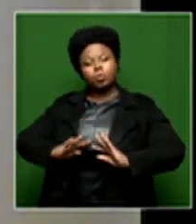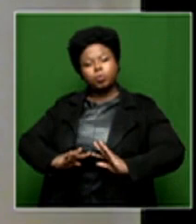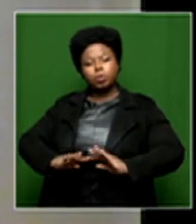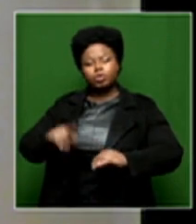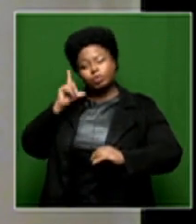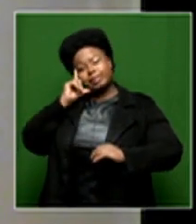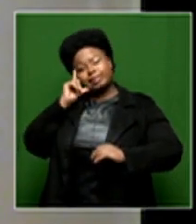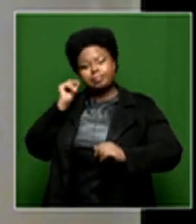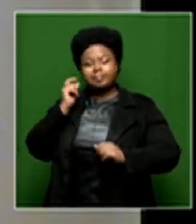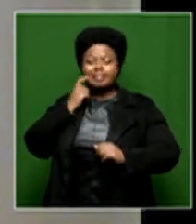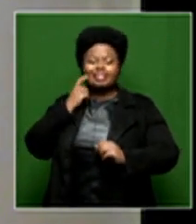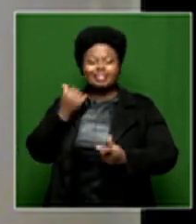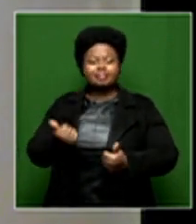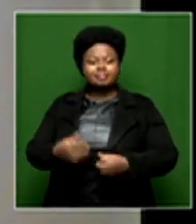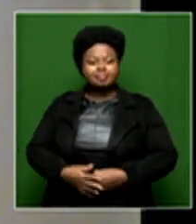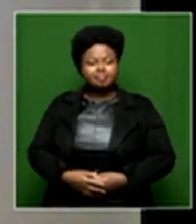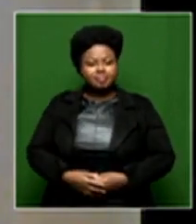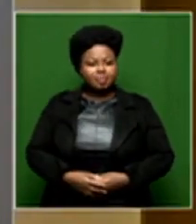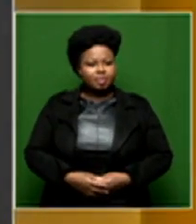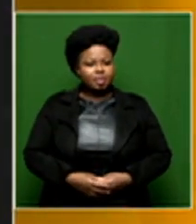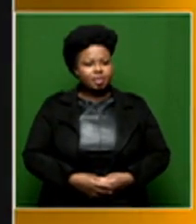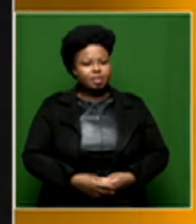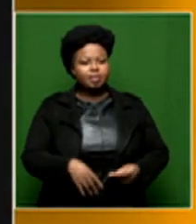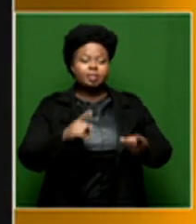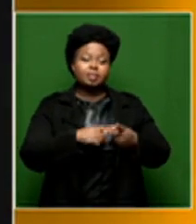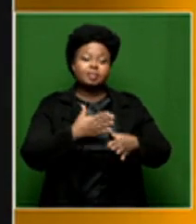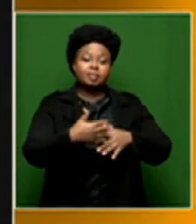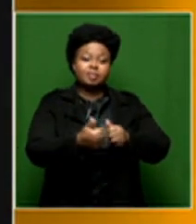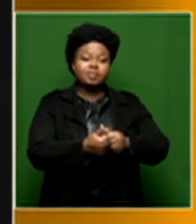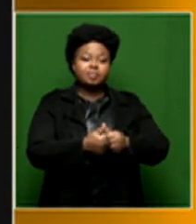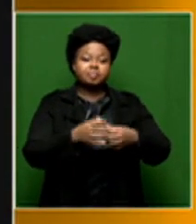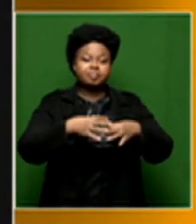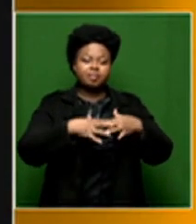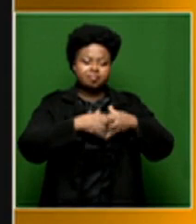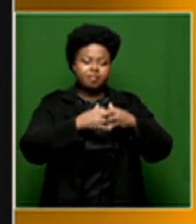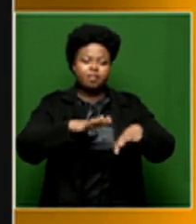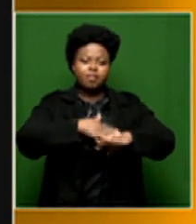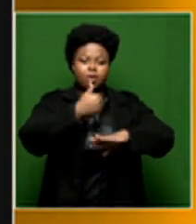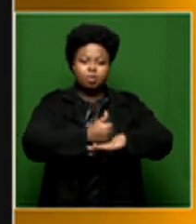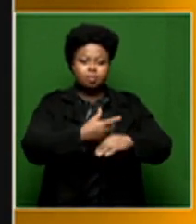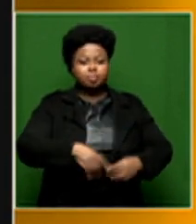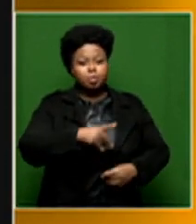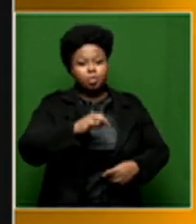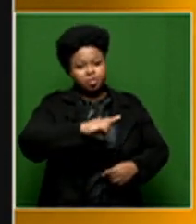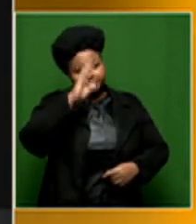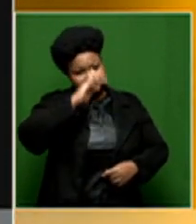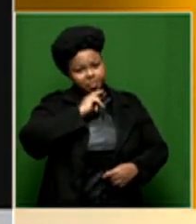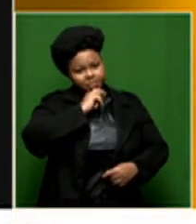put you to sleep. All right. Let me also welcome the co-founder of the business, Paul Phiri. Chef Paul, a very good morning to you.